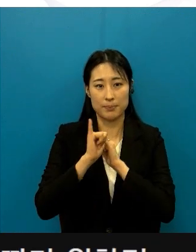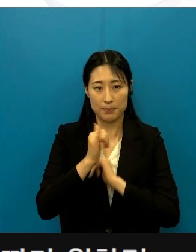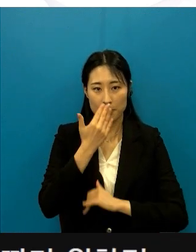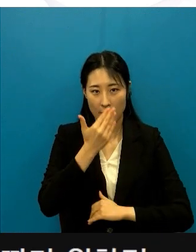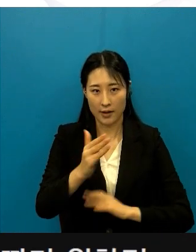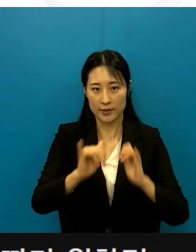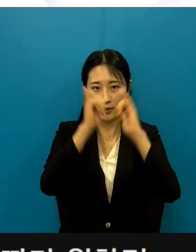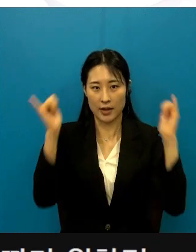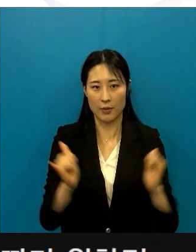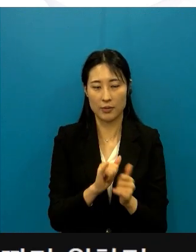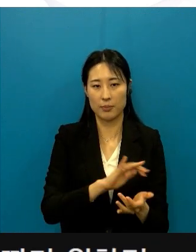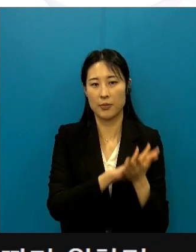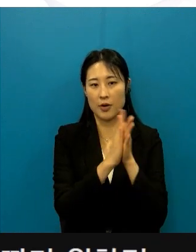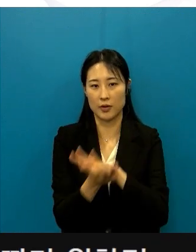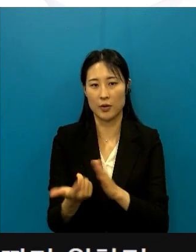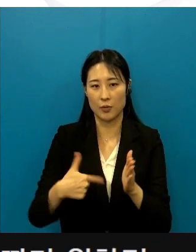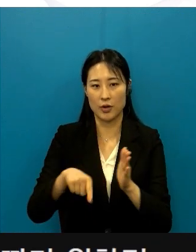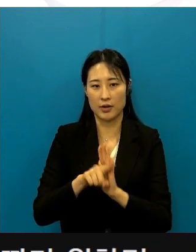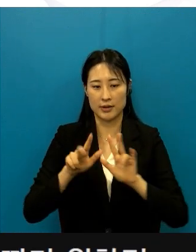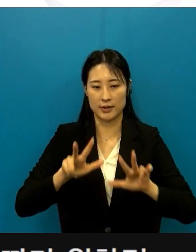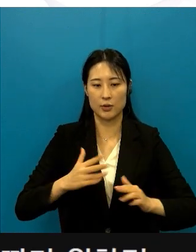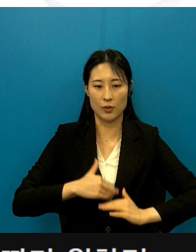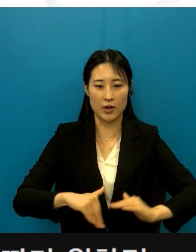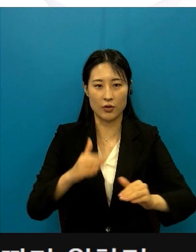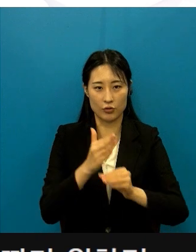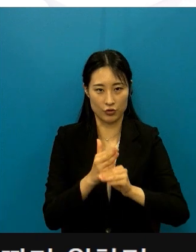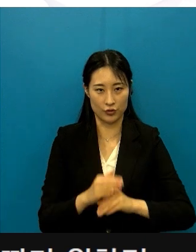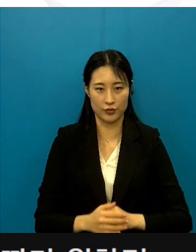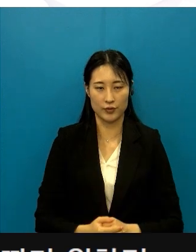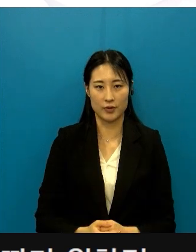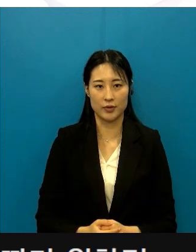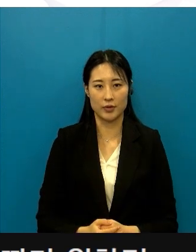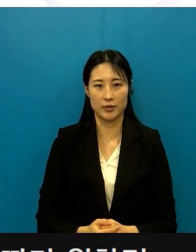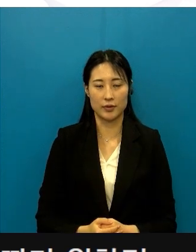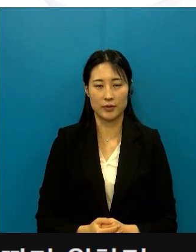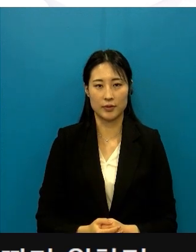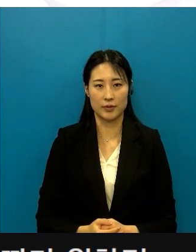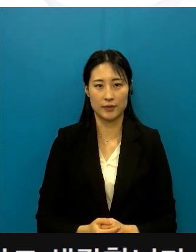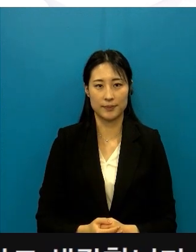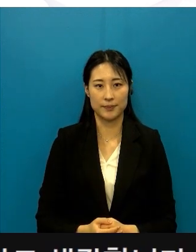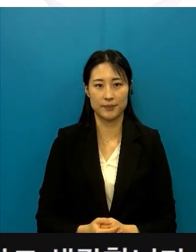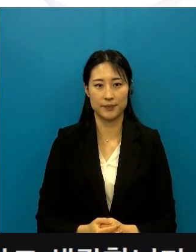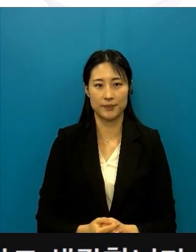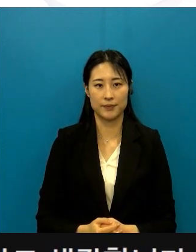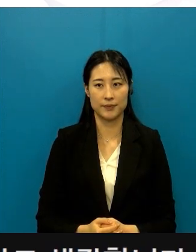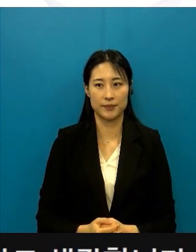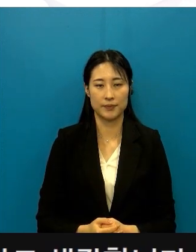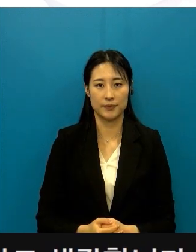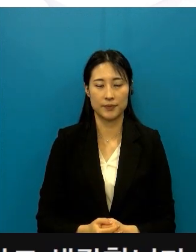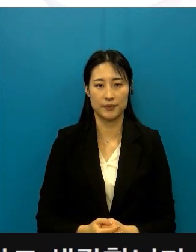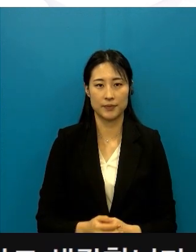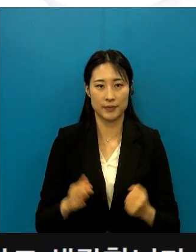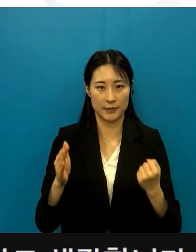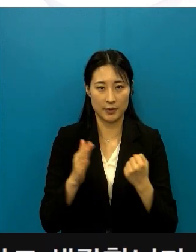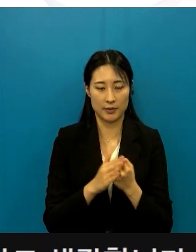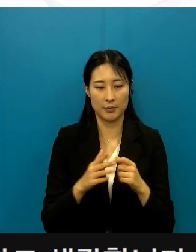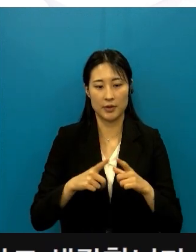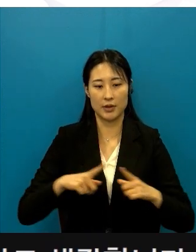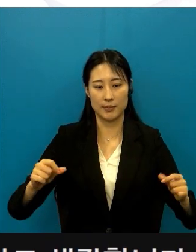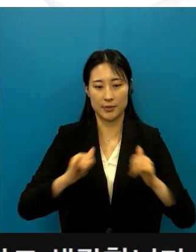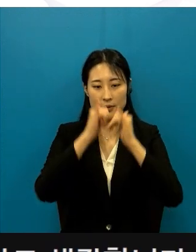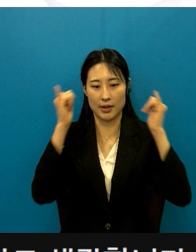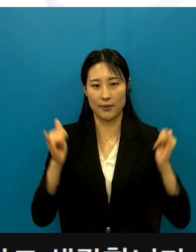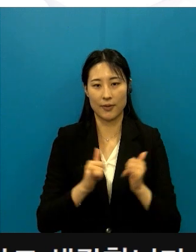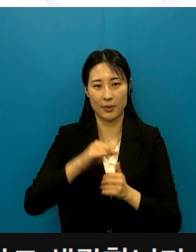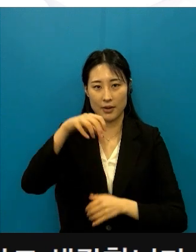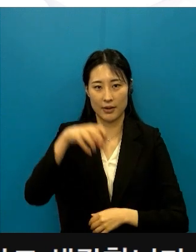So it is necessary for us to carefully consider the acceptability of DAD for our